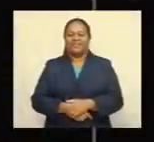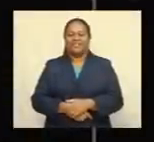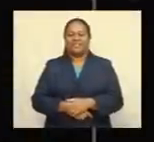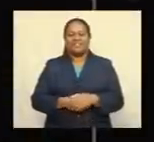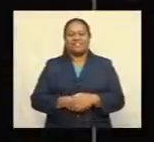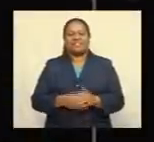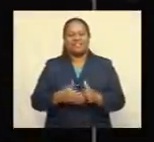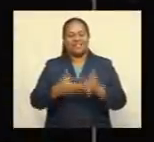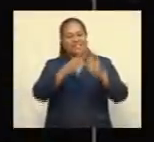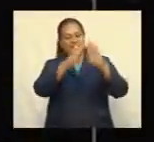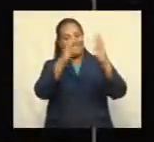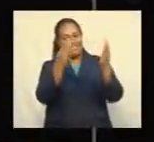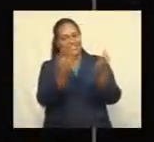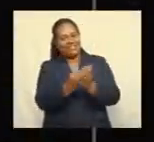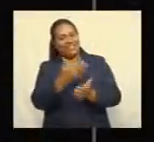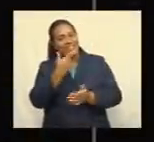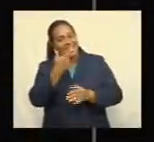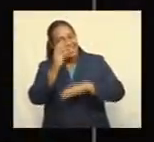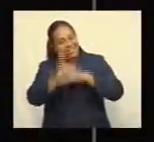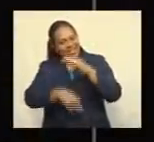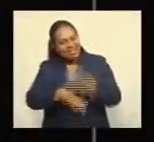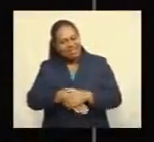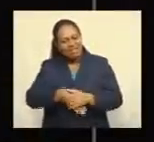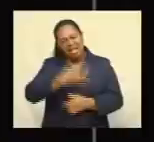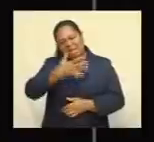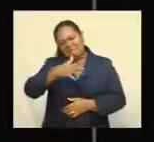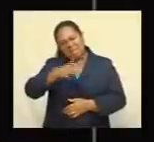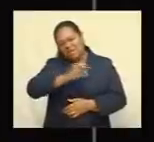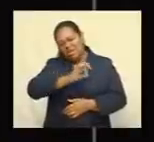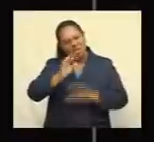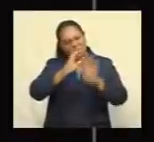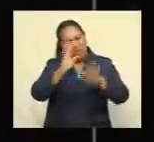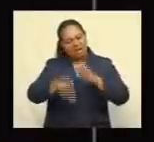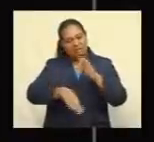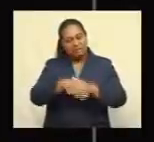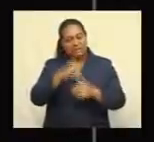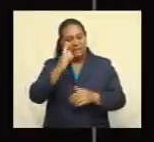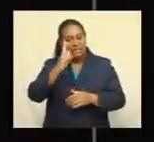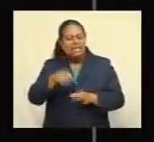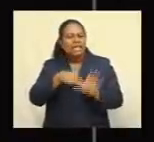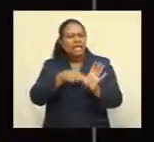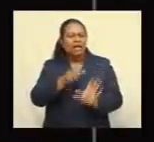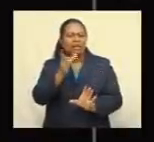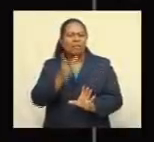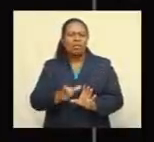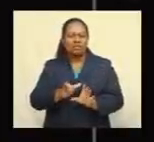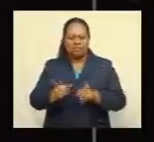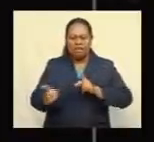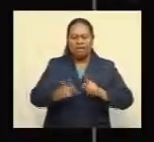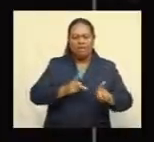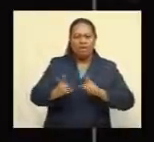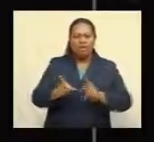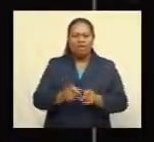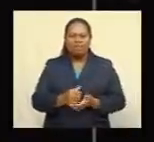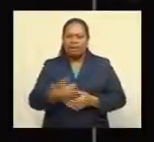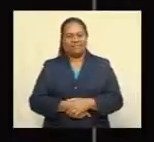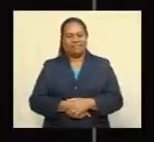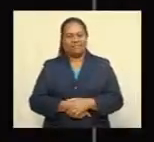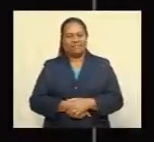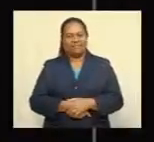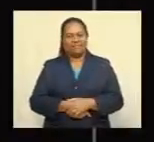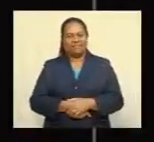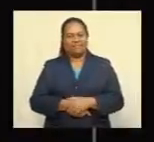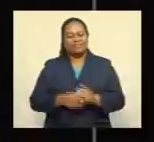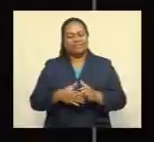In the world of the weird, but maybe not the wonderful, take a look at this young person performing dangerous acts on a speeding bus.